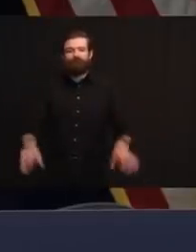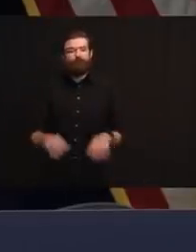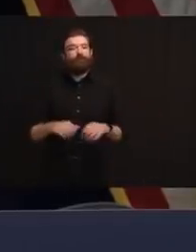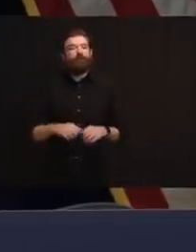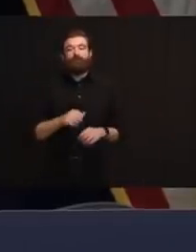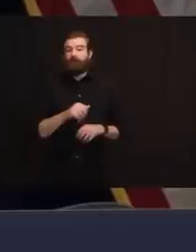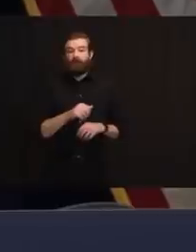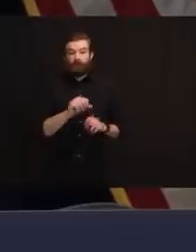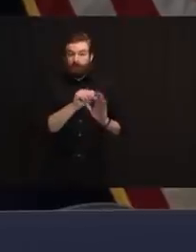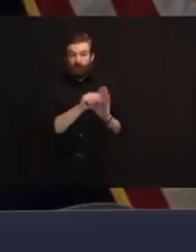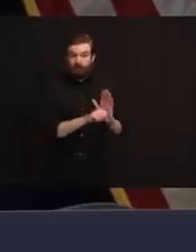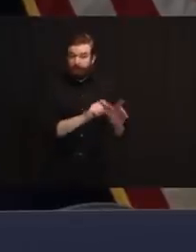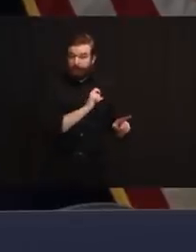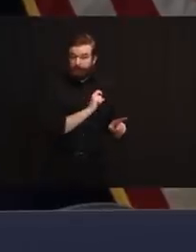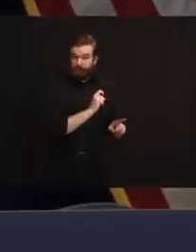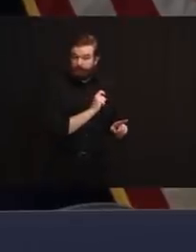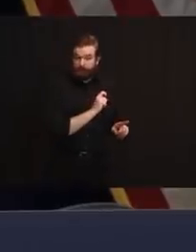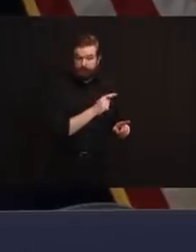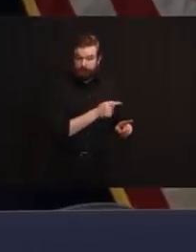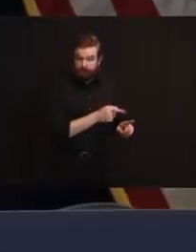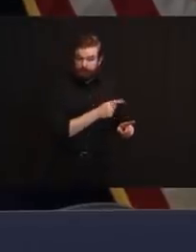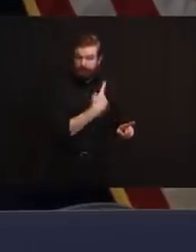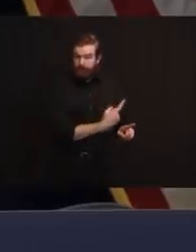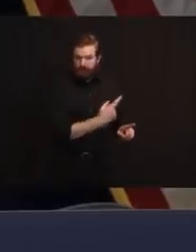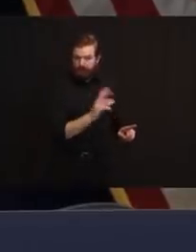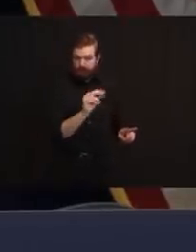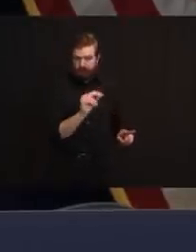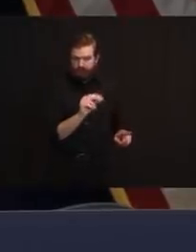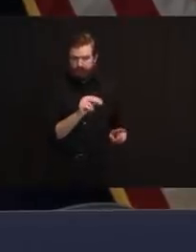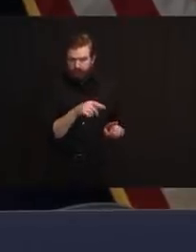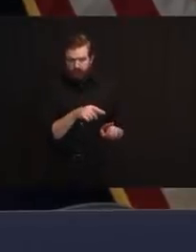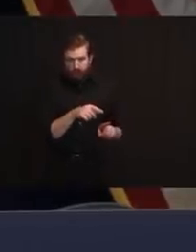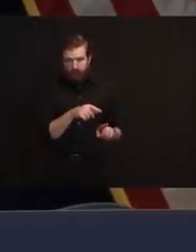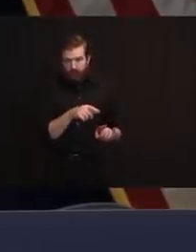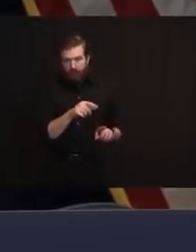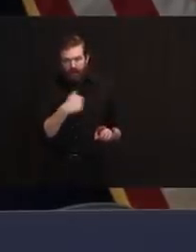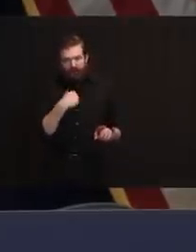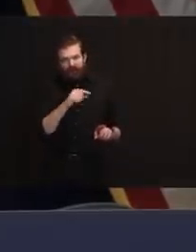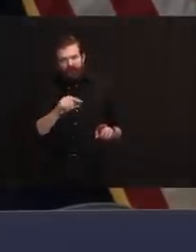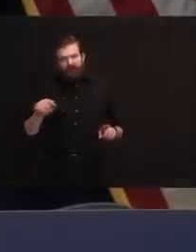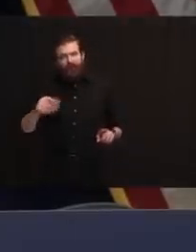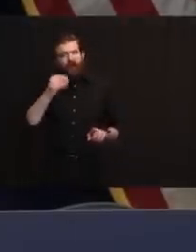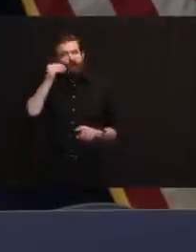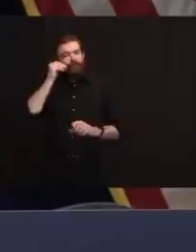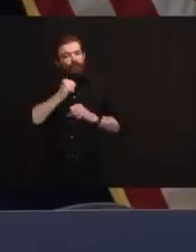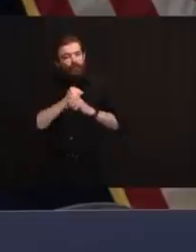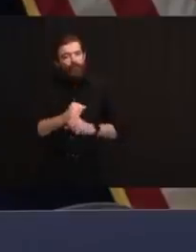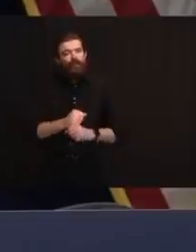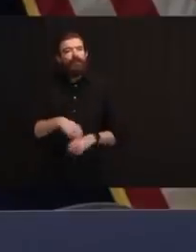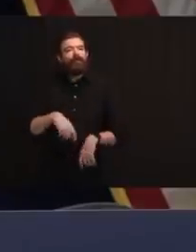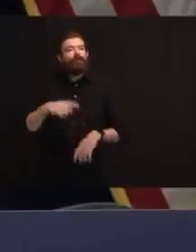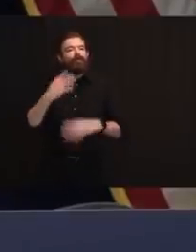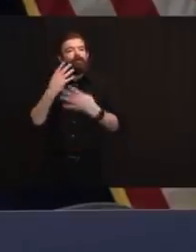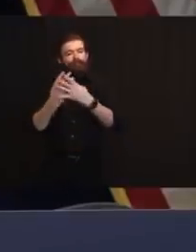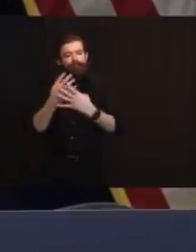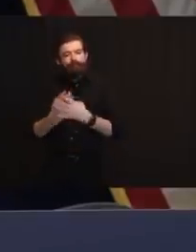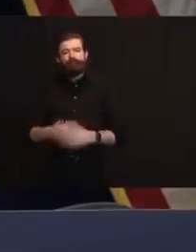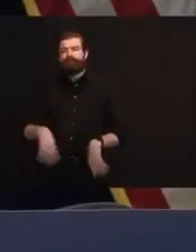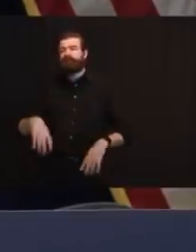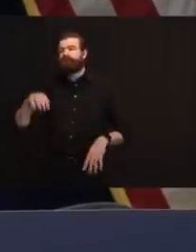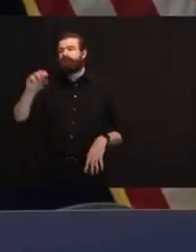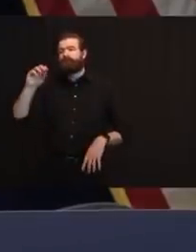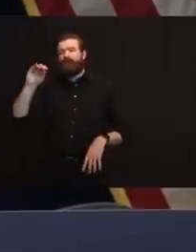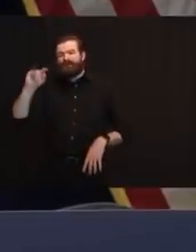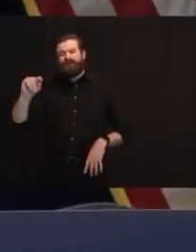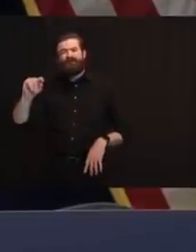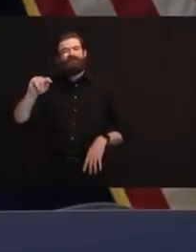corrections, it's the Office of Homeland Security and Preparedness, Office of Information Technology. In this case with regards to mega sites, Gloucester